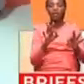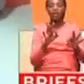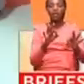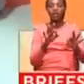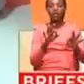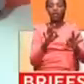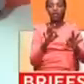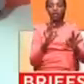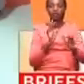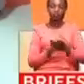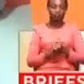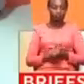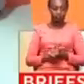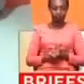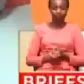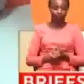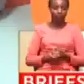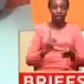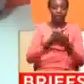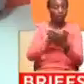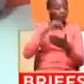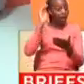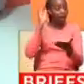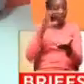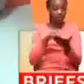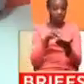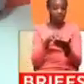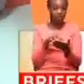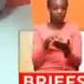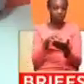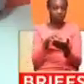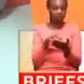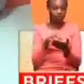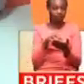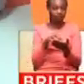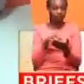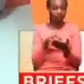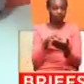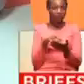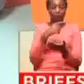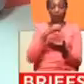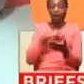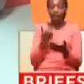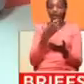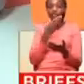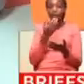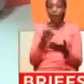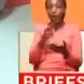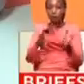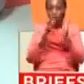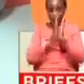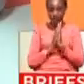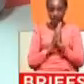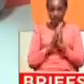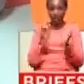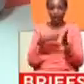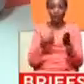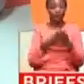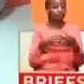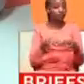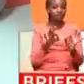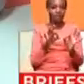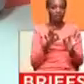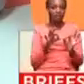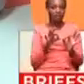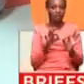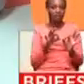life is spiritual. Yeah, we've had cases. Yeah, there is another boy who we prayed for and he got free. He was